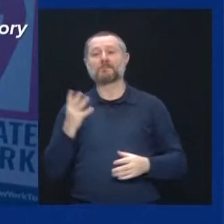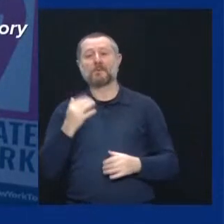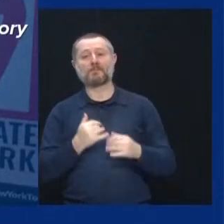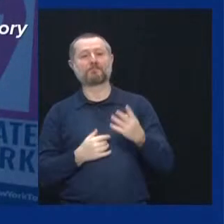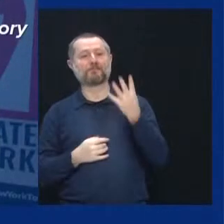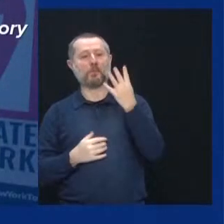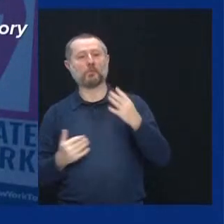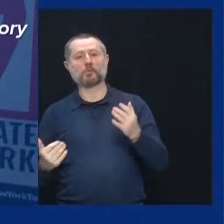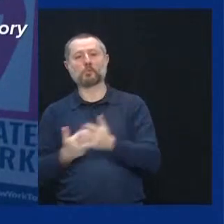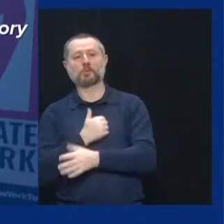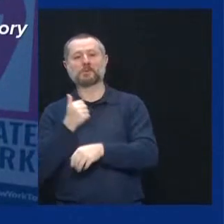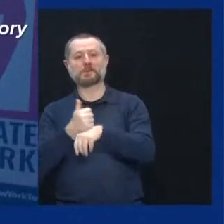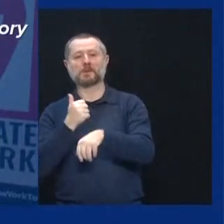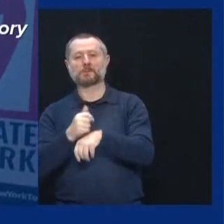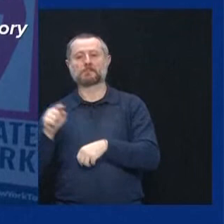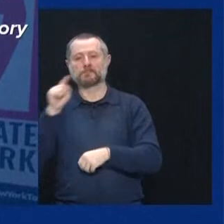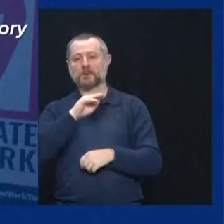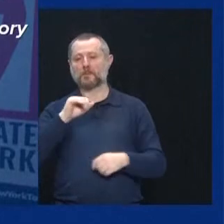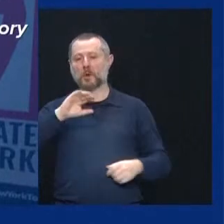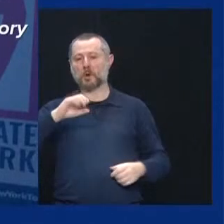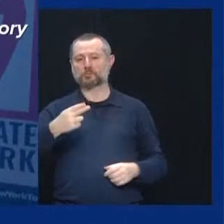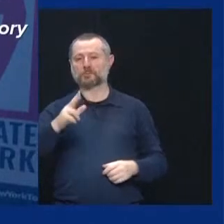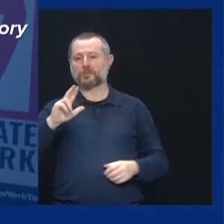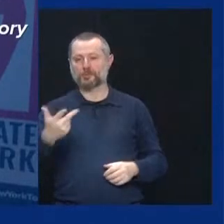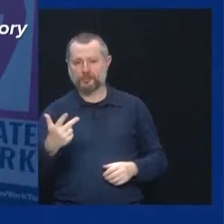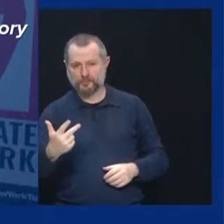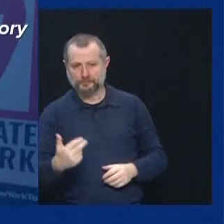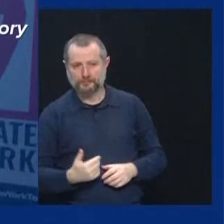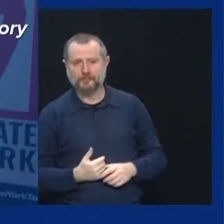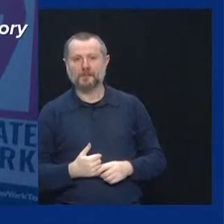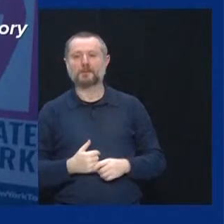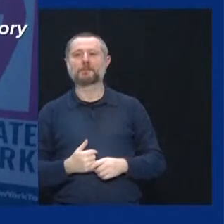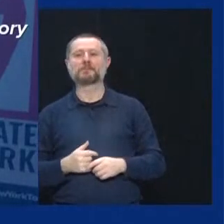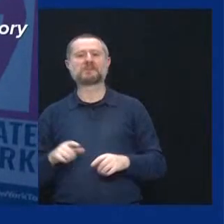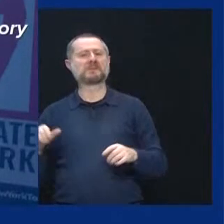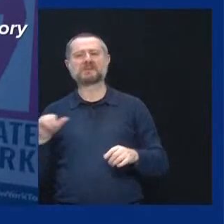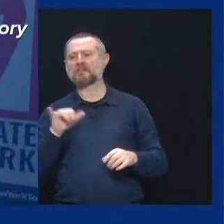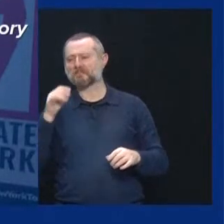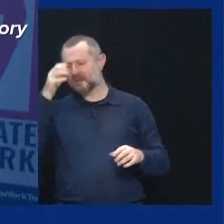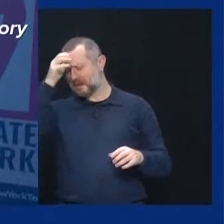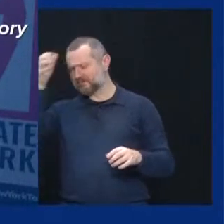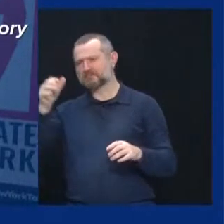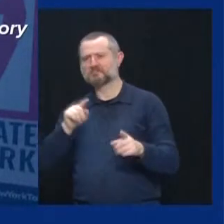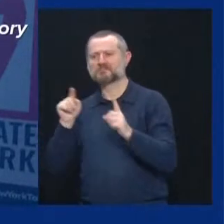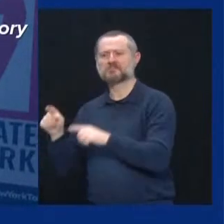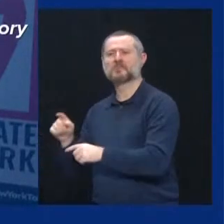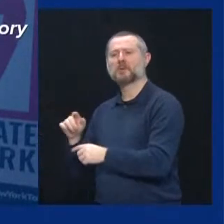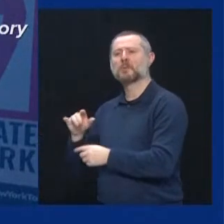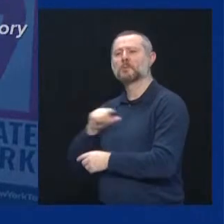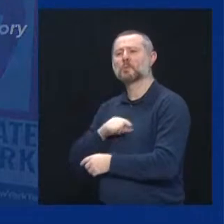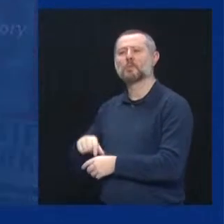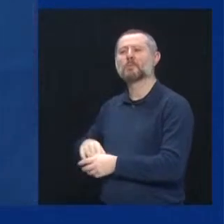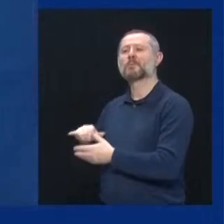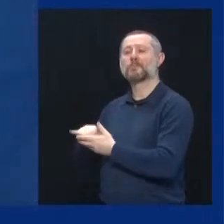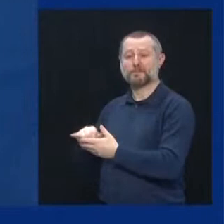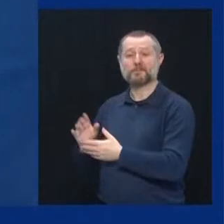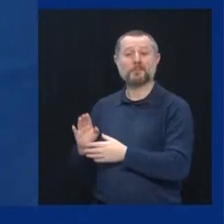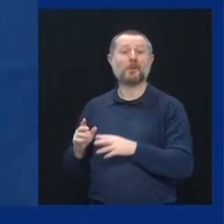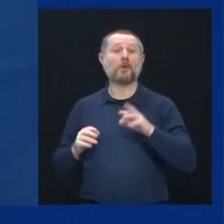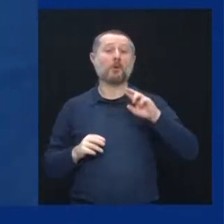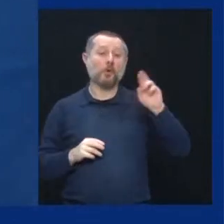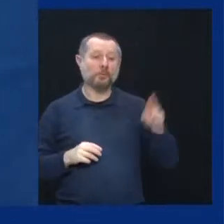FEMA sites March 3rd. Same basic concept, Buffalo, Rochester, Albany,